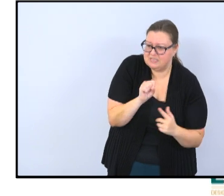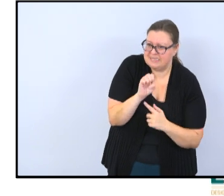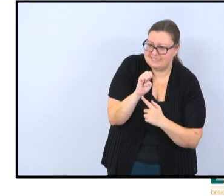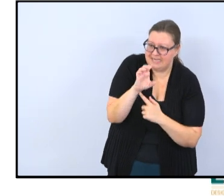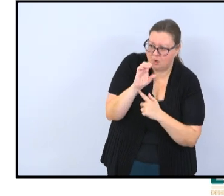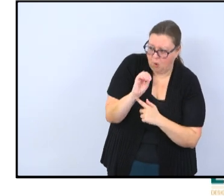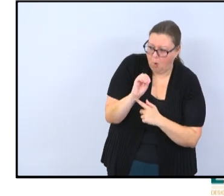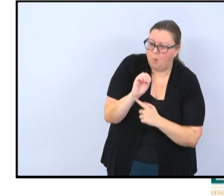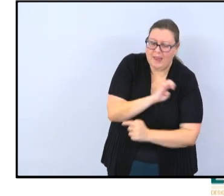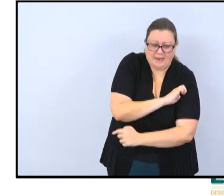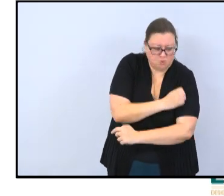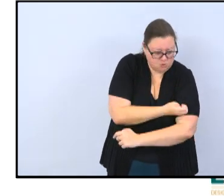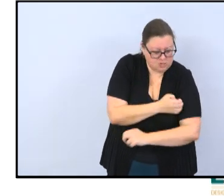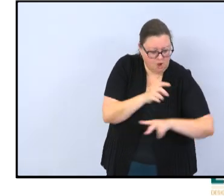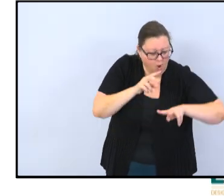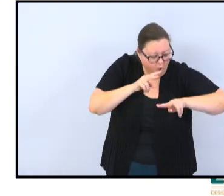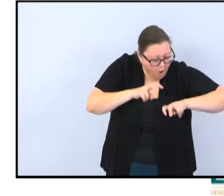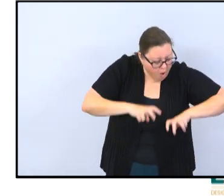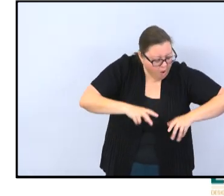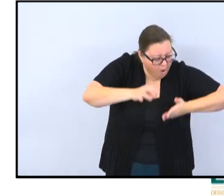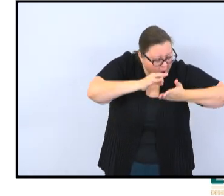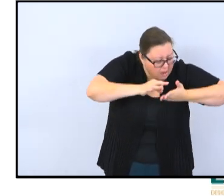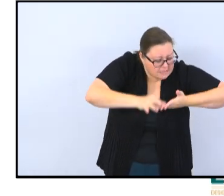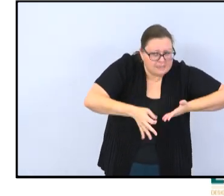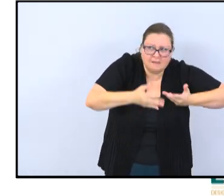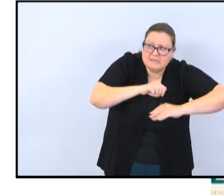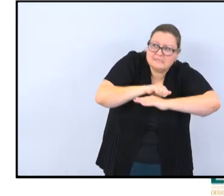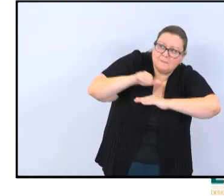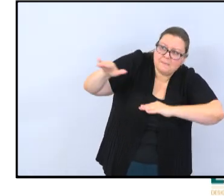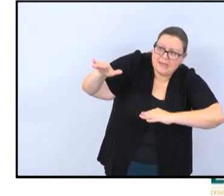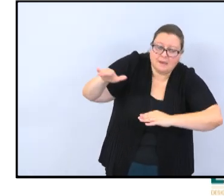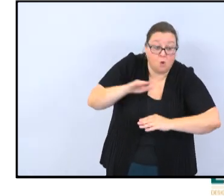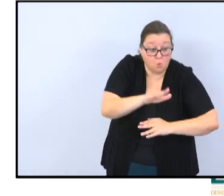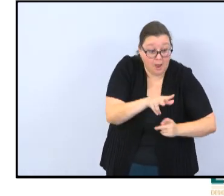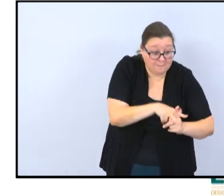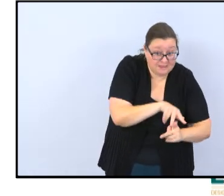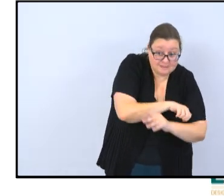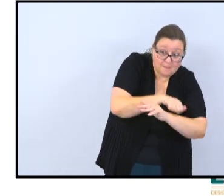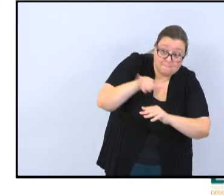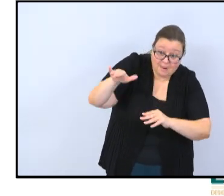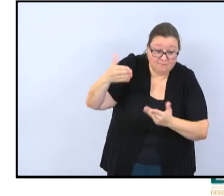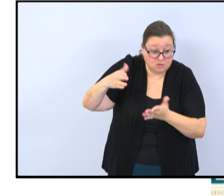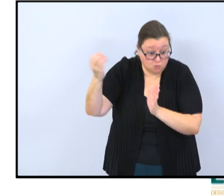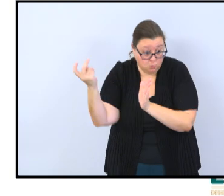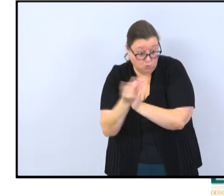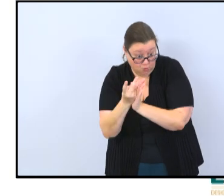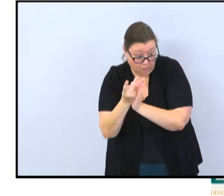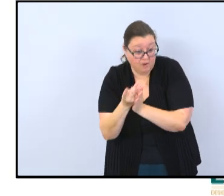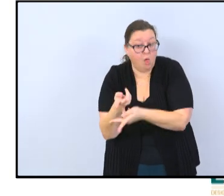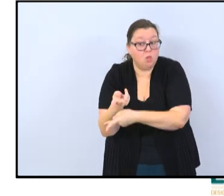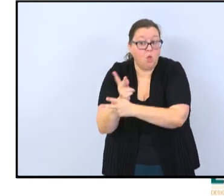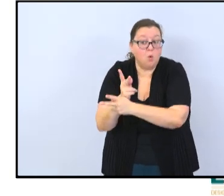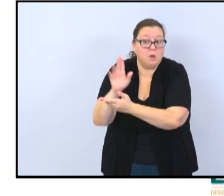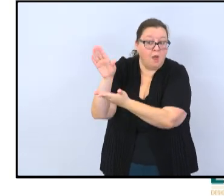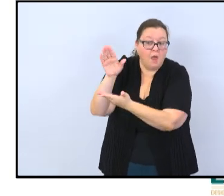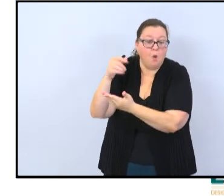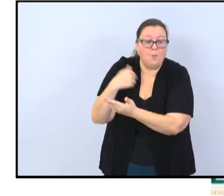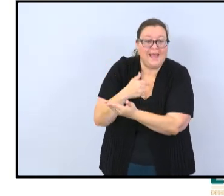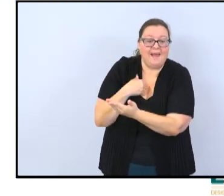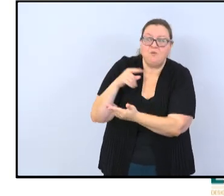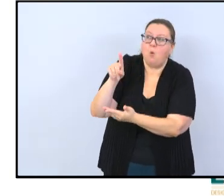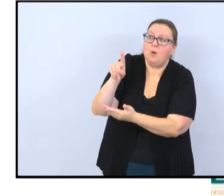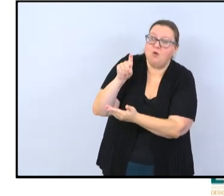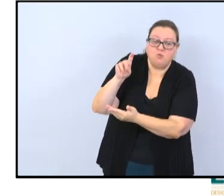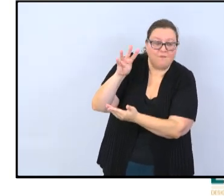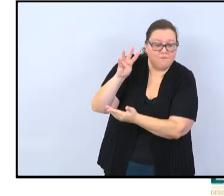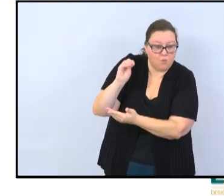preliminary energy audit, submitted it to them along with your application, and they've approved you for the loan. Now we have 140 days from